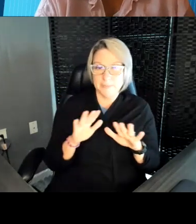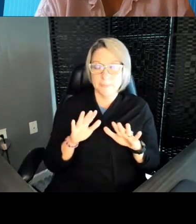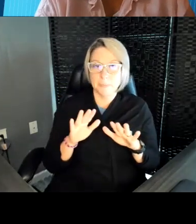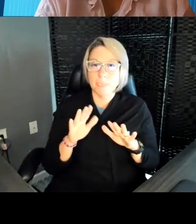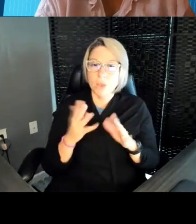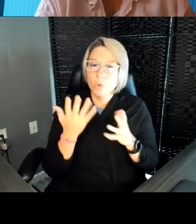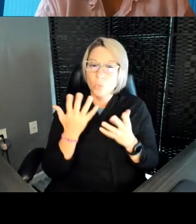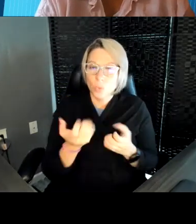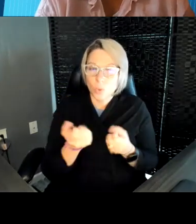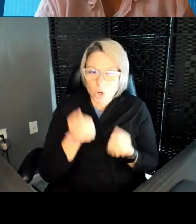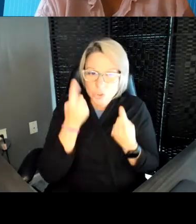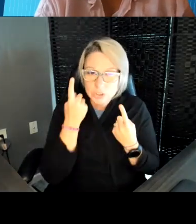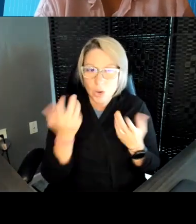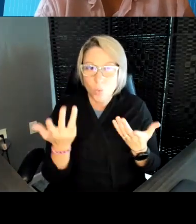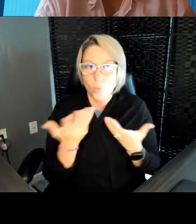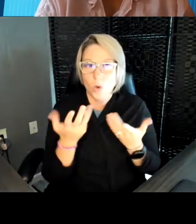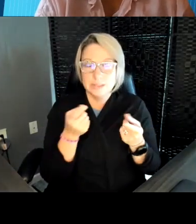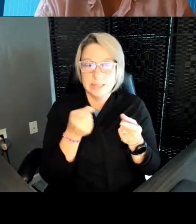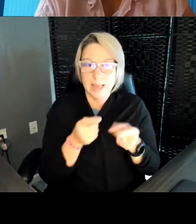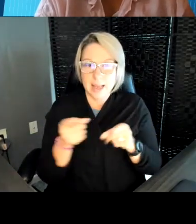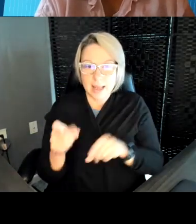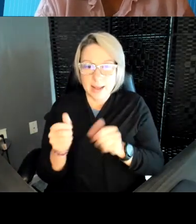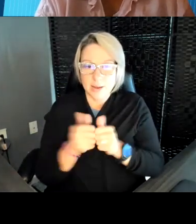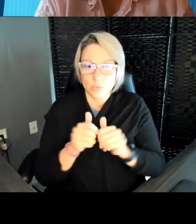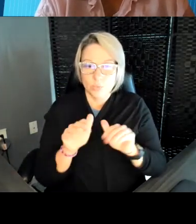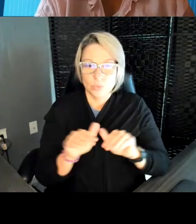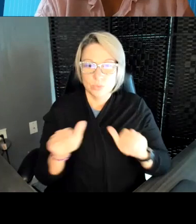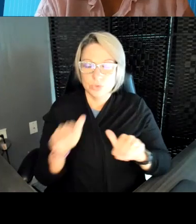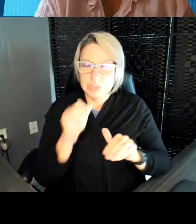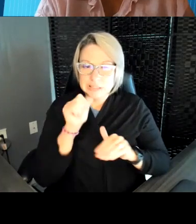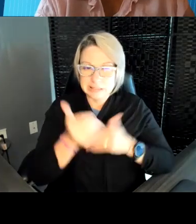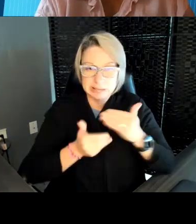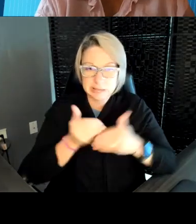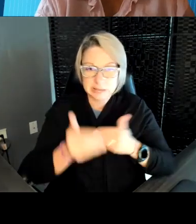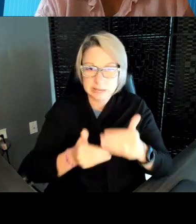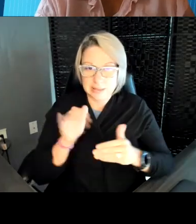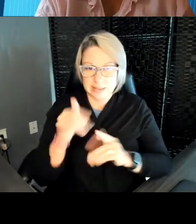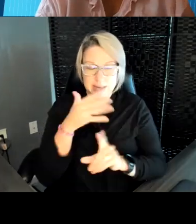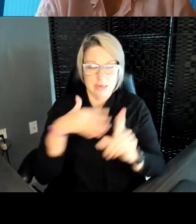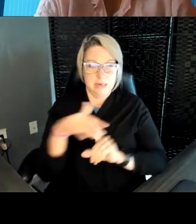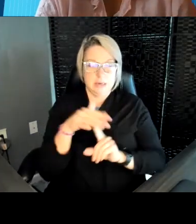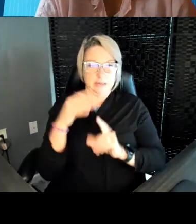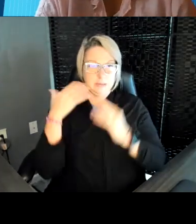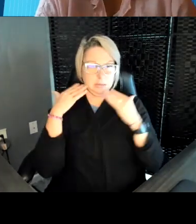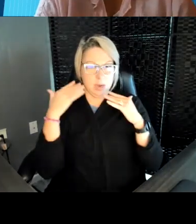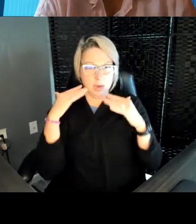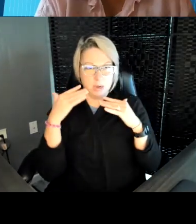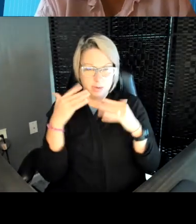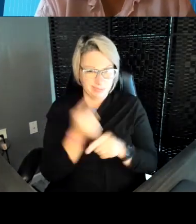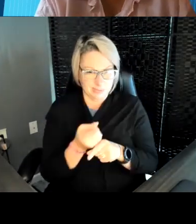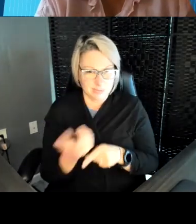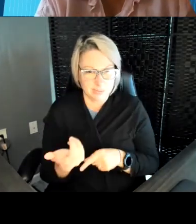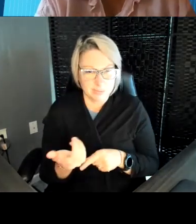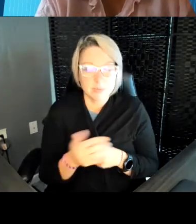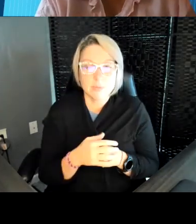to understand what might be happening with the child not processing environmental sounds right, etc. So